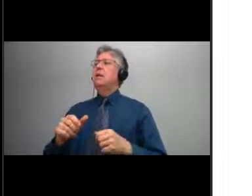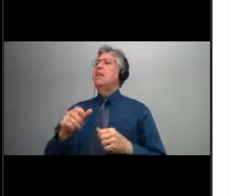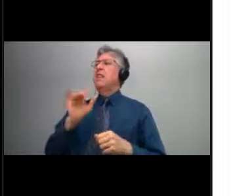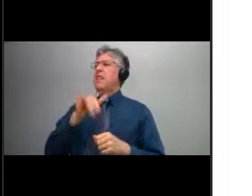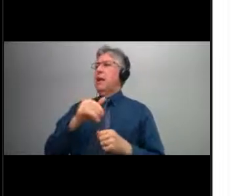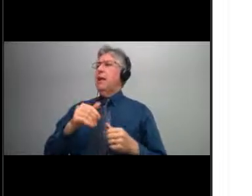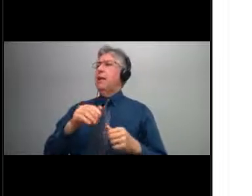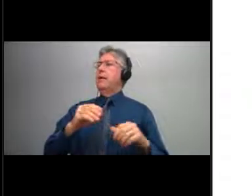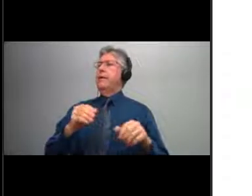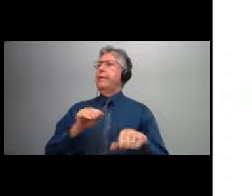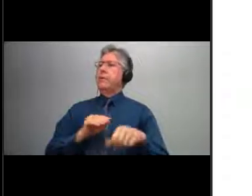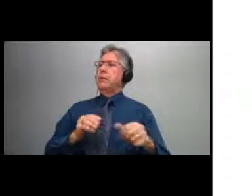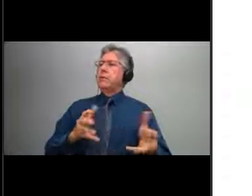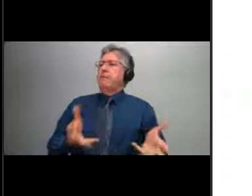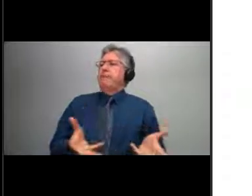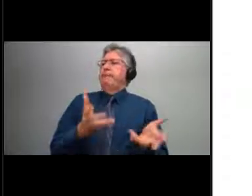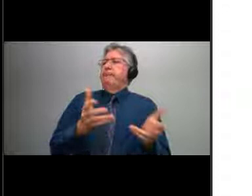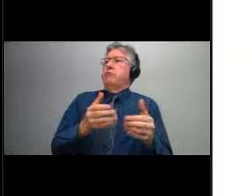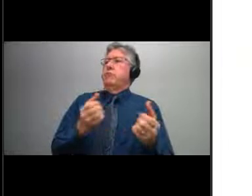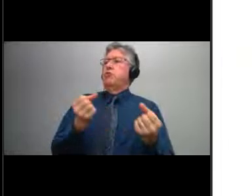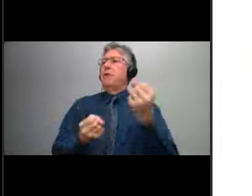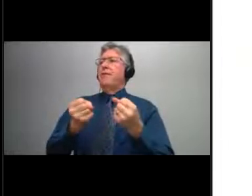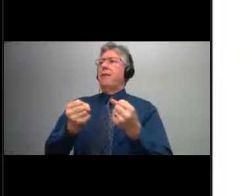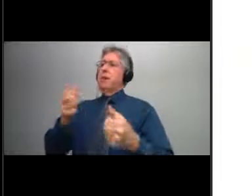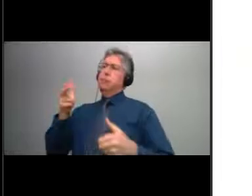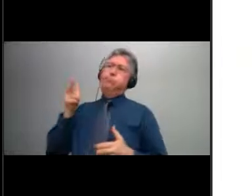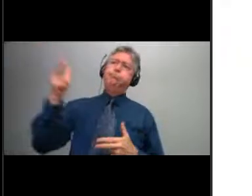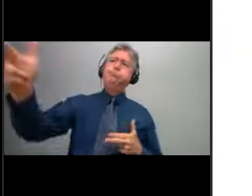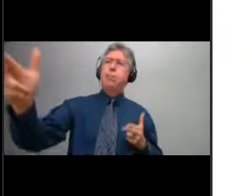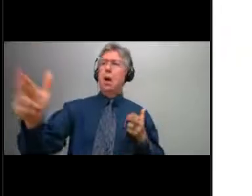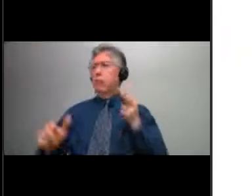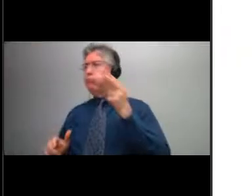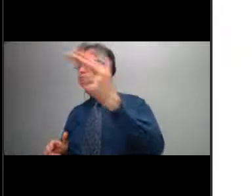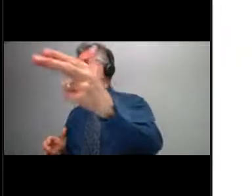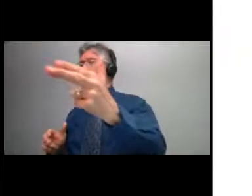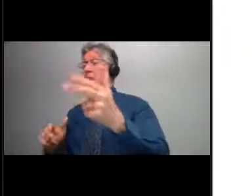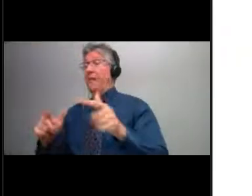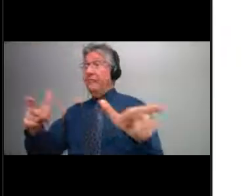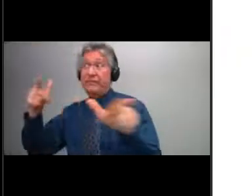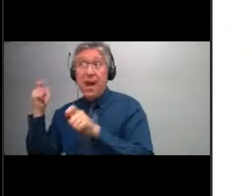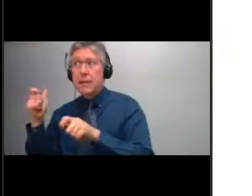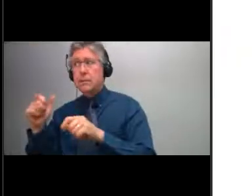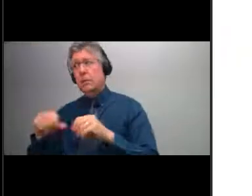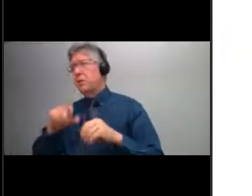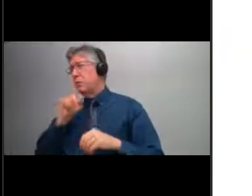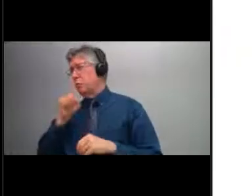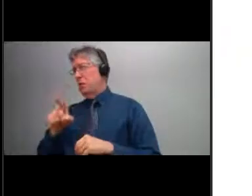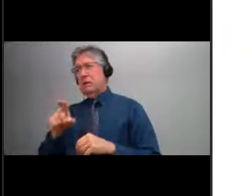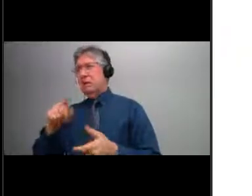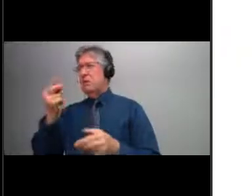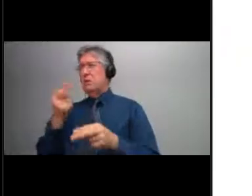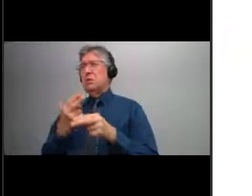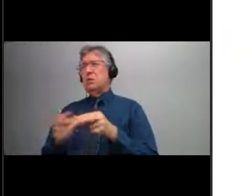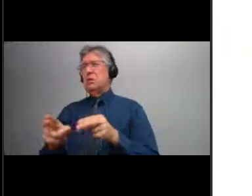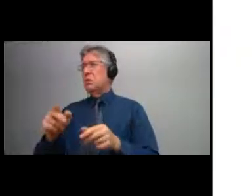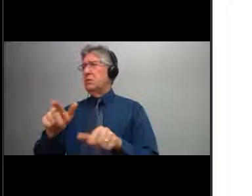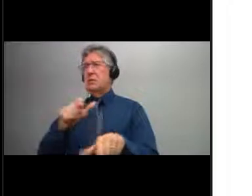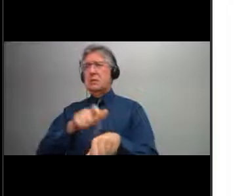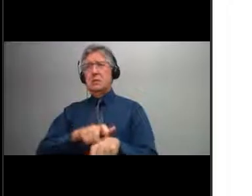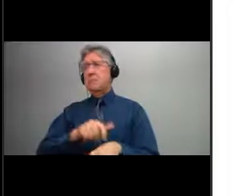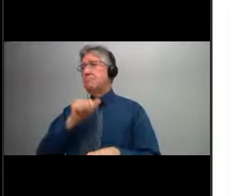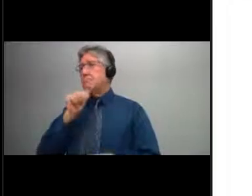not yield with minimal gain in their drive time. Slip lanes should not be used in a dense transportation